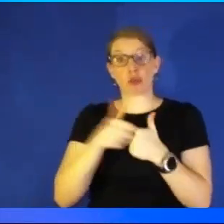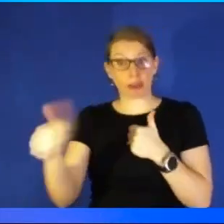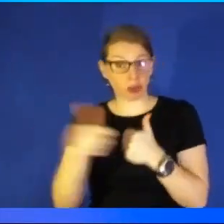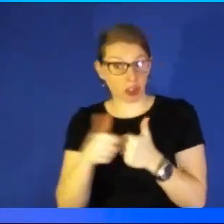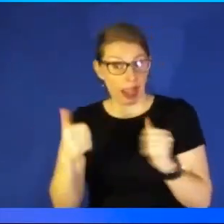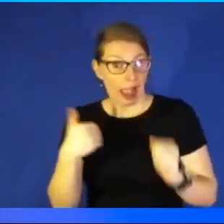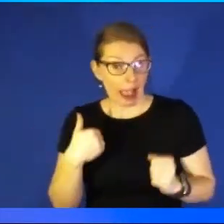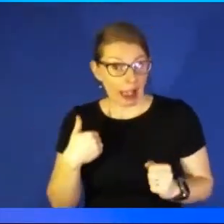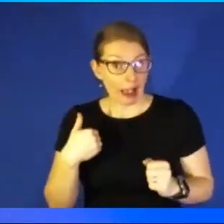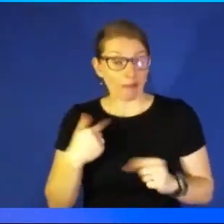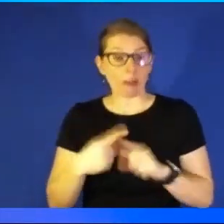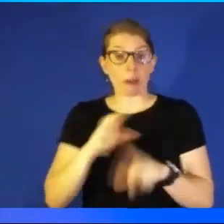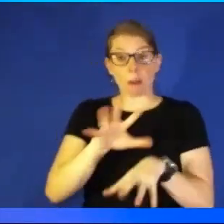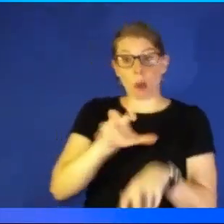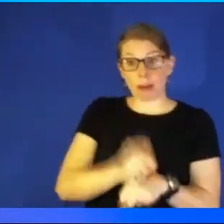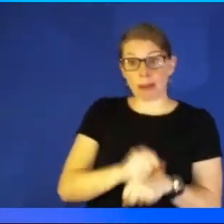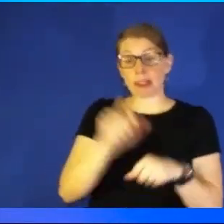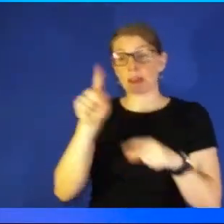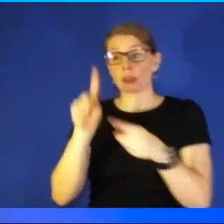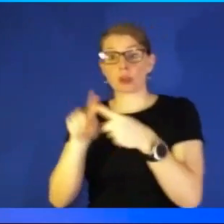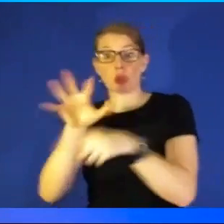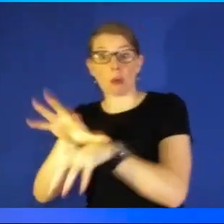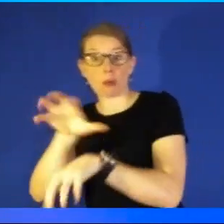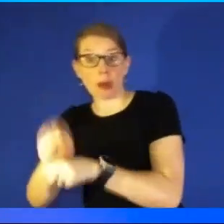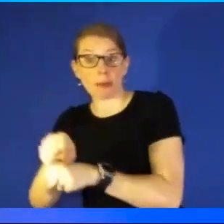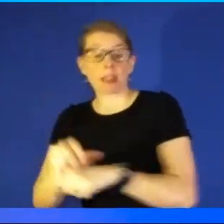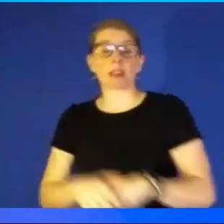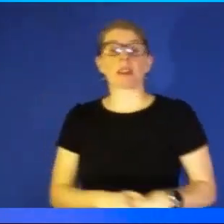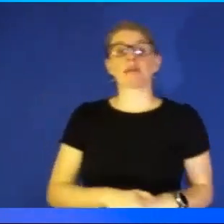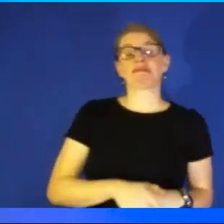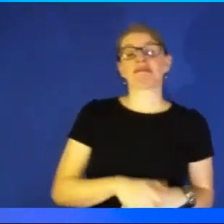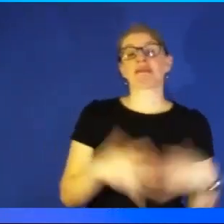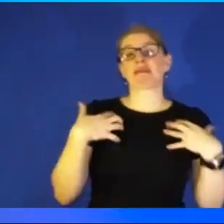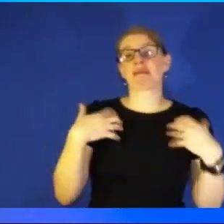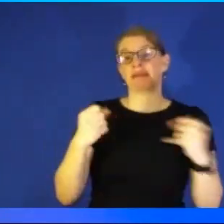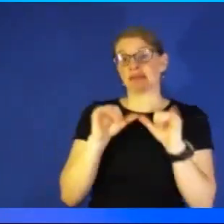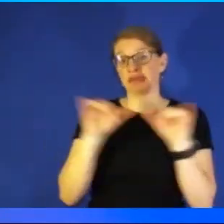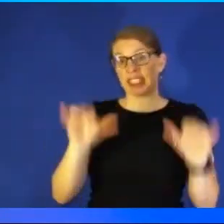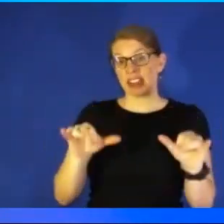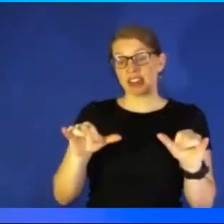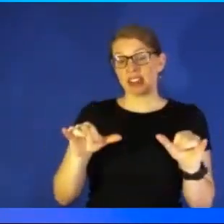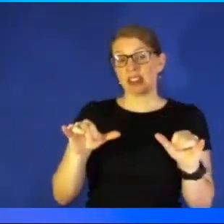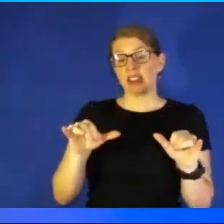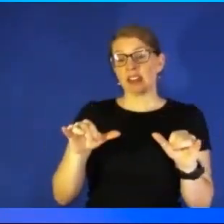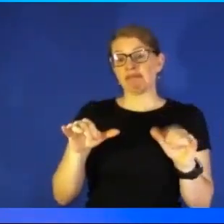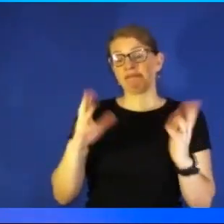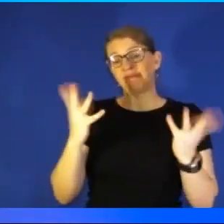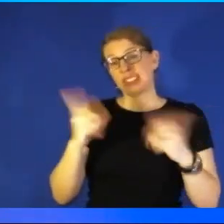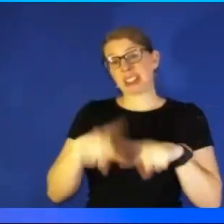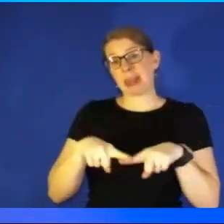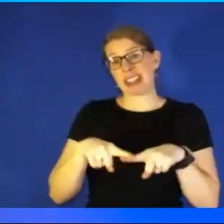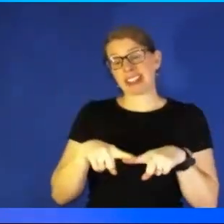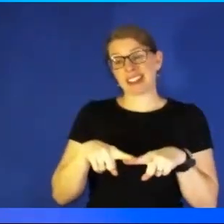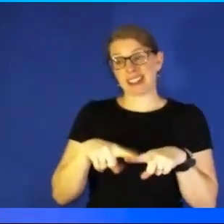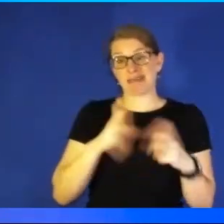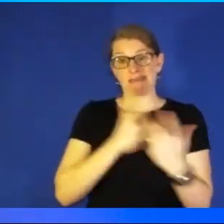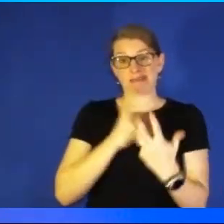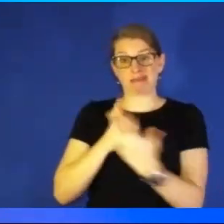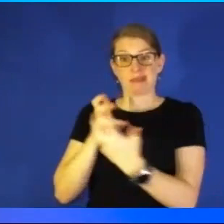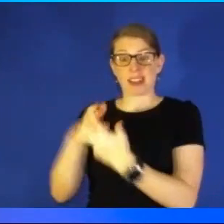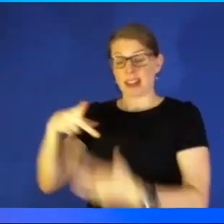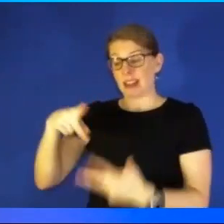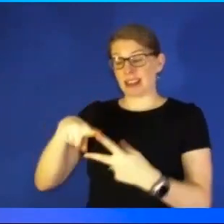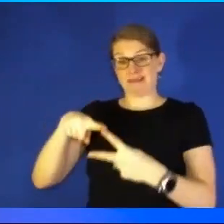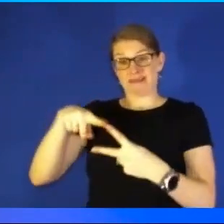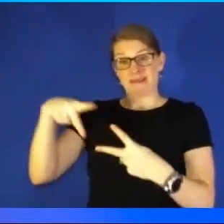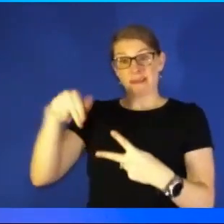from appointments. So it looks very different depending on what part of the healthcare system you're in. On palliative care specifically, we're often working a